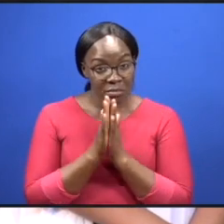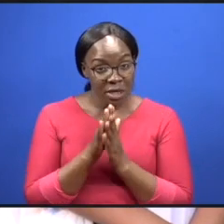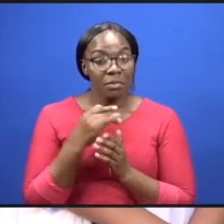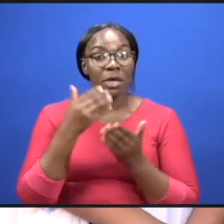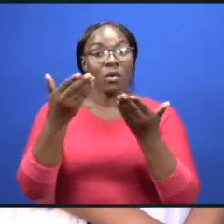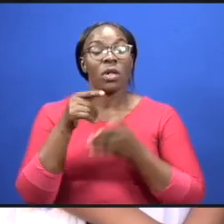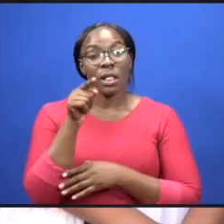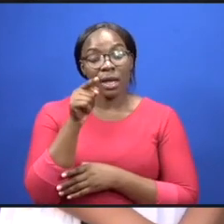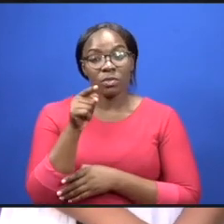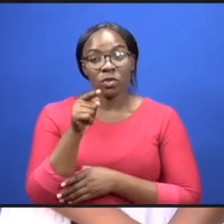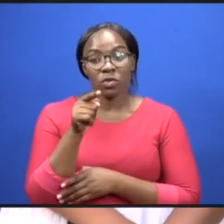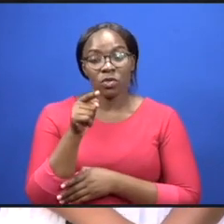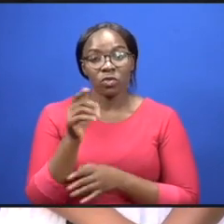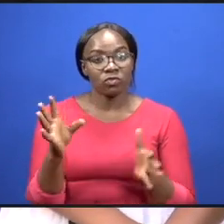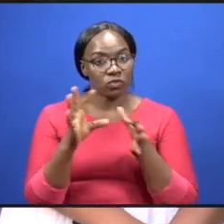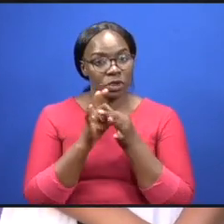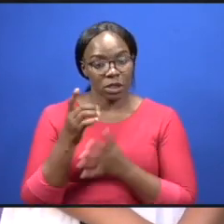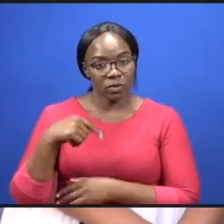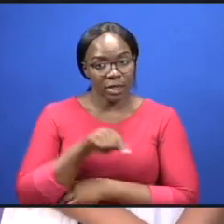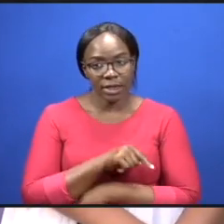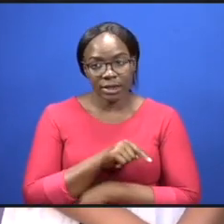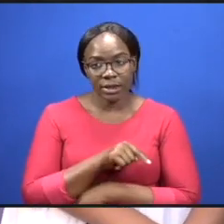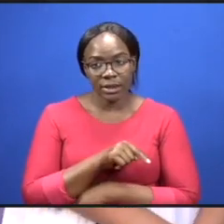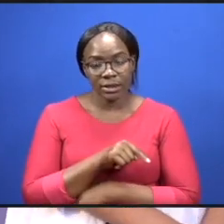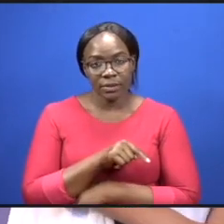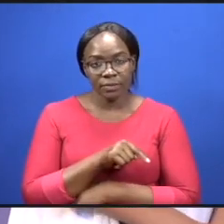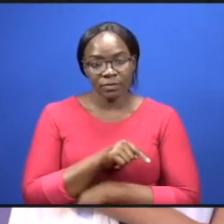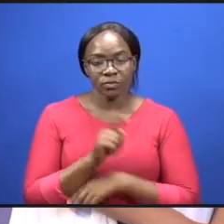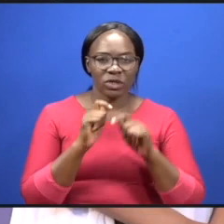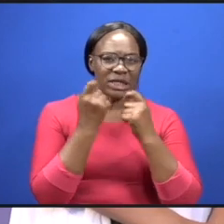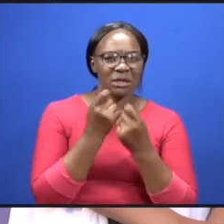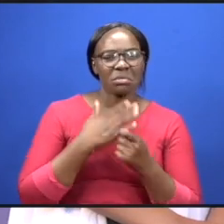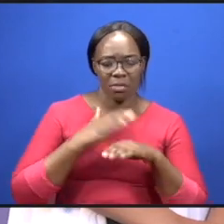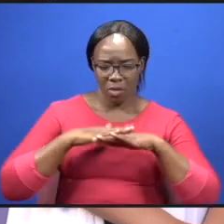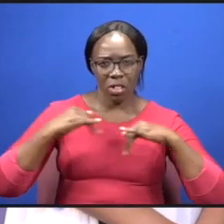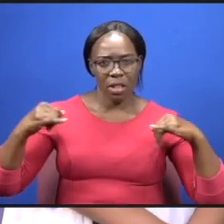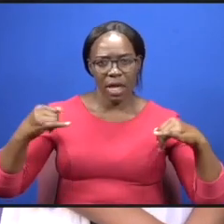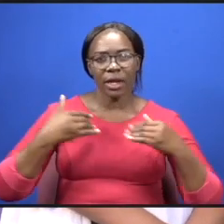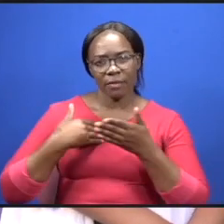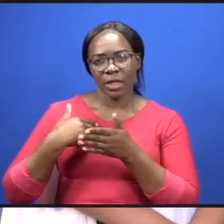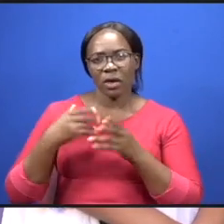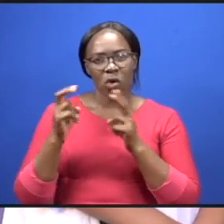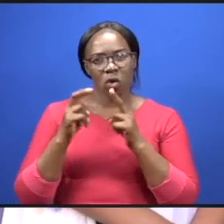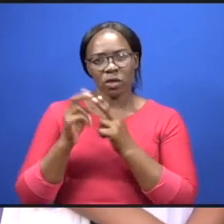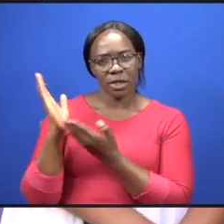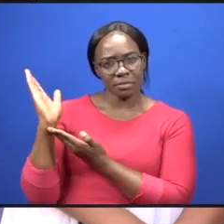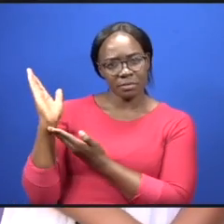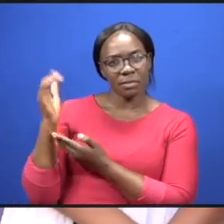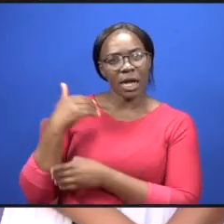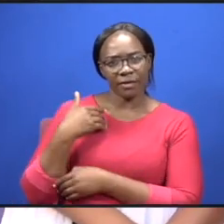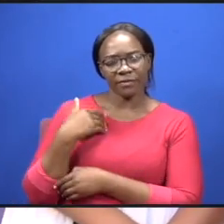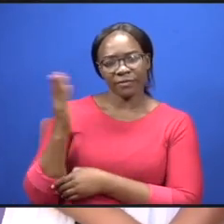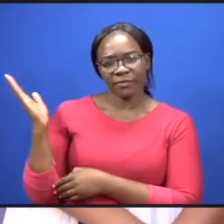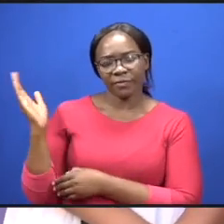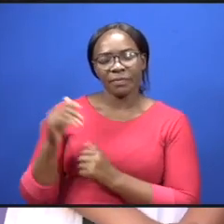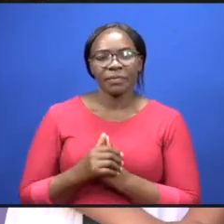I invite you to connect with us, to connect with our team online. And the numbers are right there at the bottom